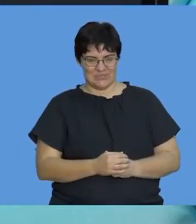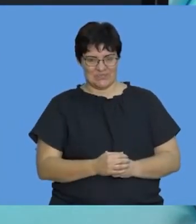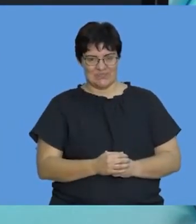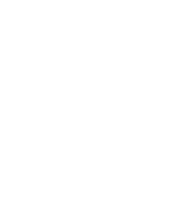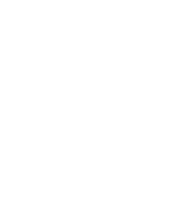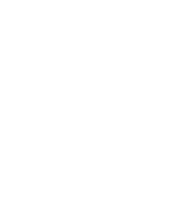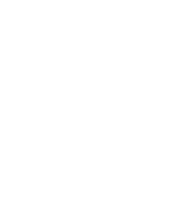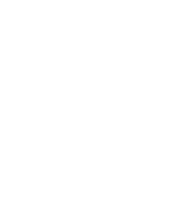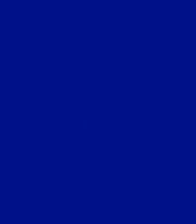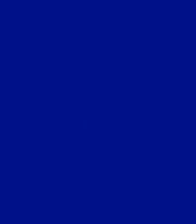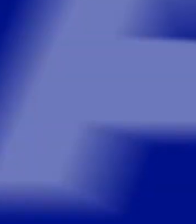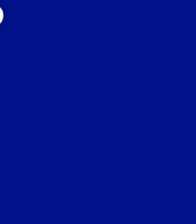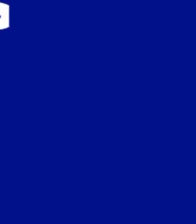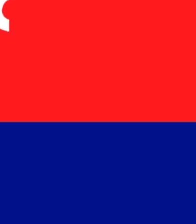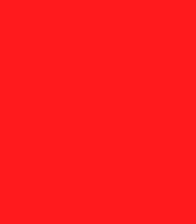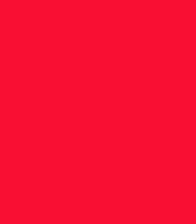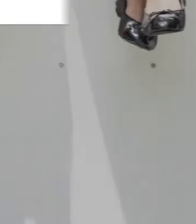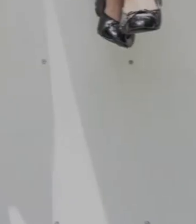minutes.